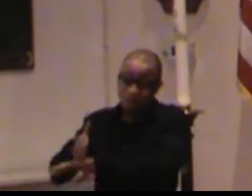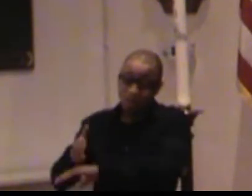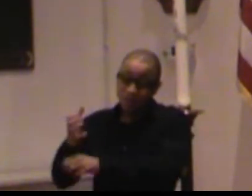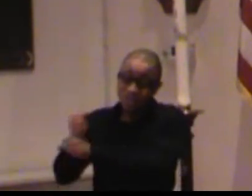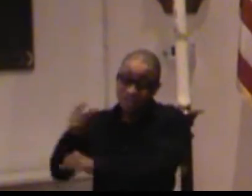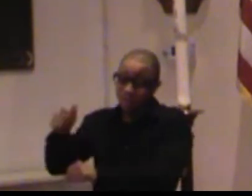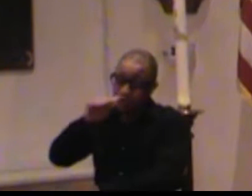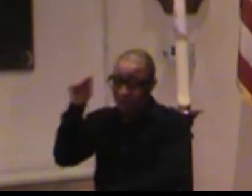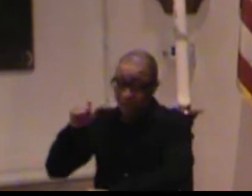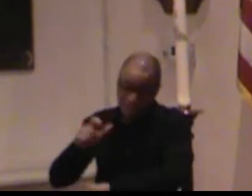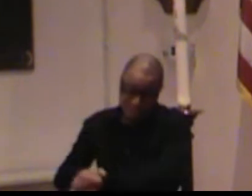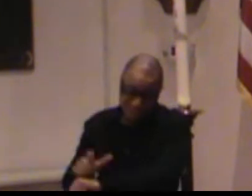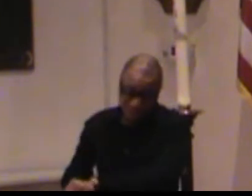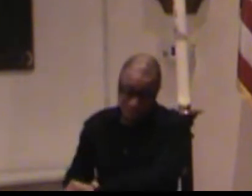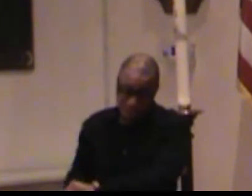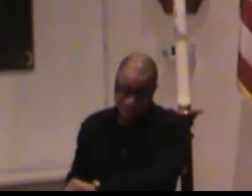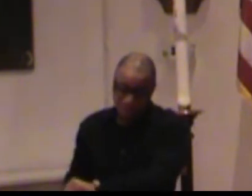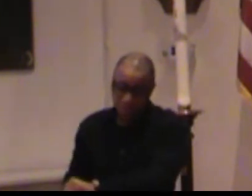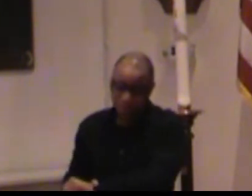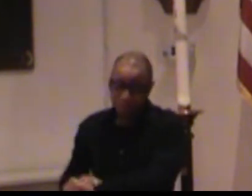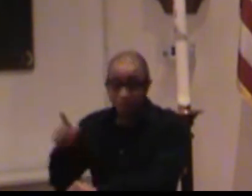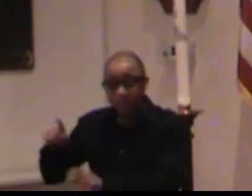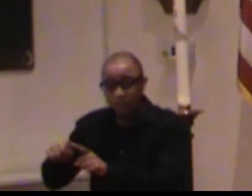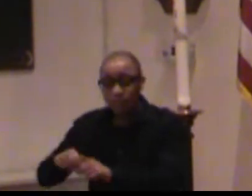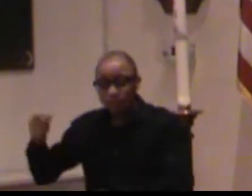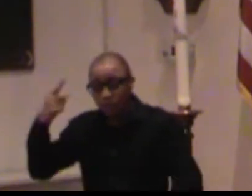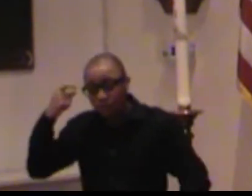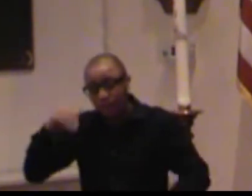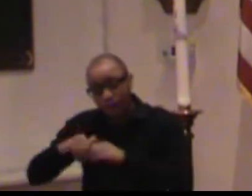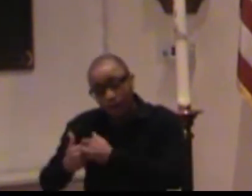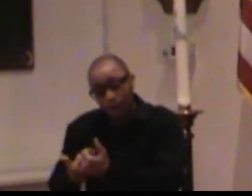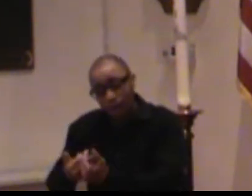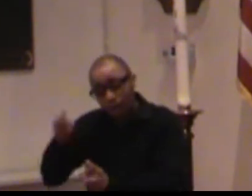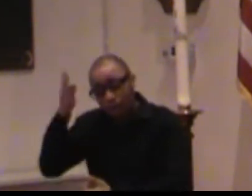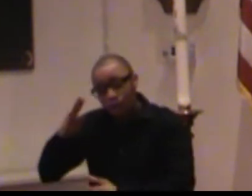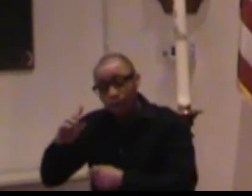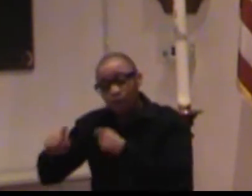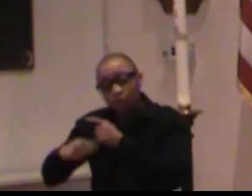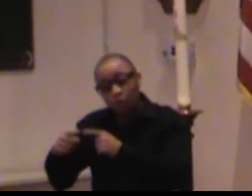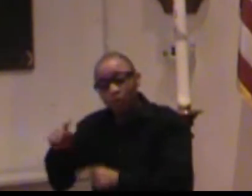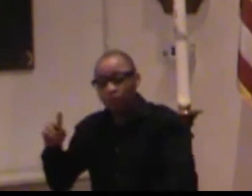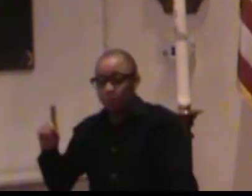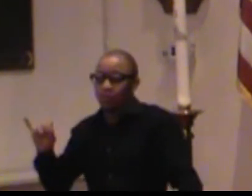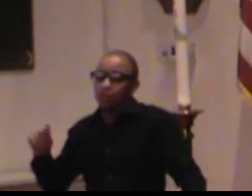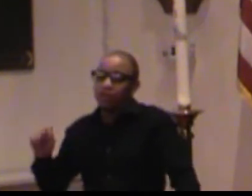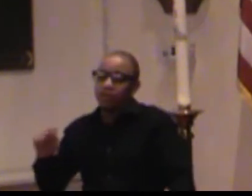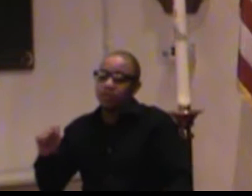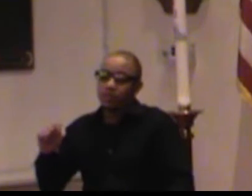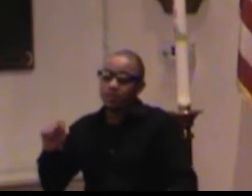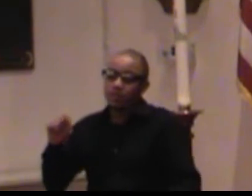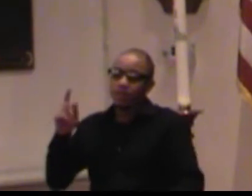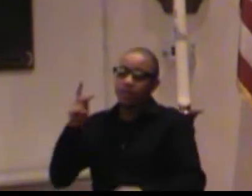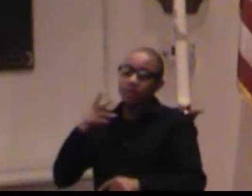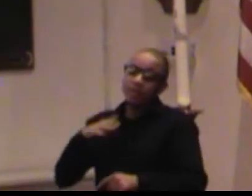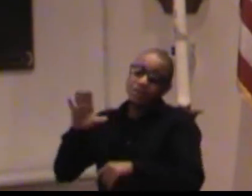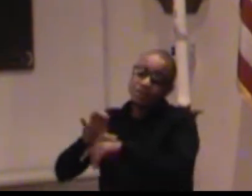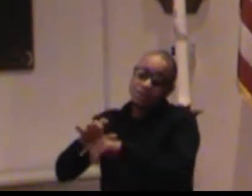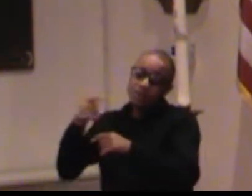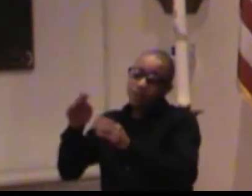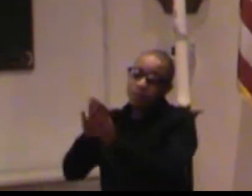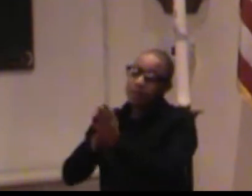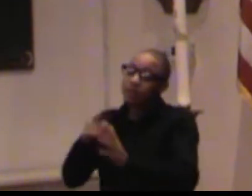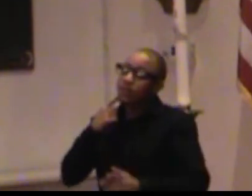any time now, then I believe you'll understand how God is going to do it. Church, the Bible tells